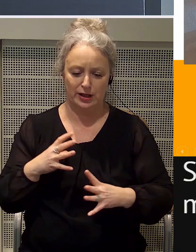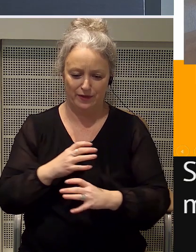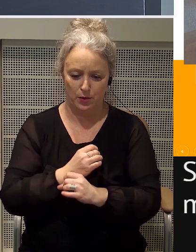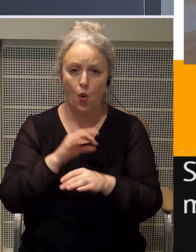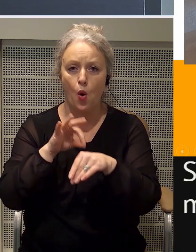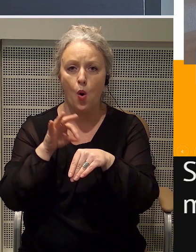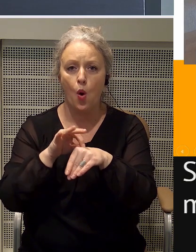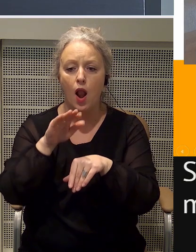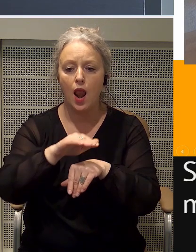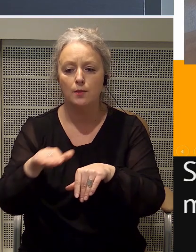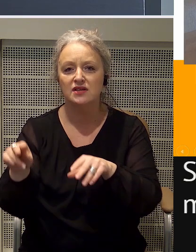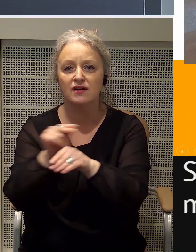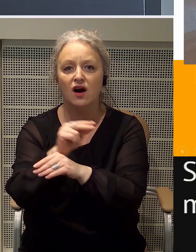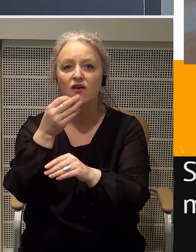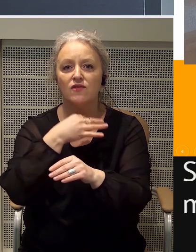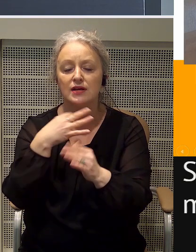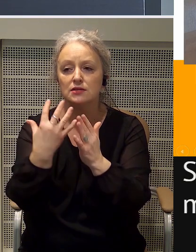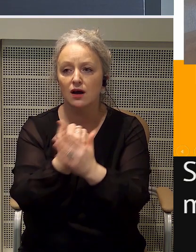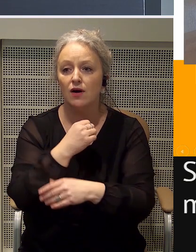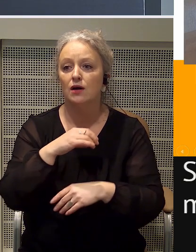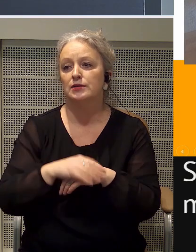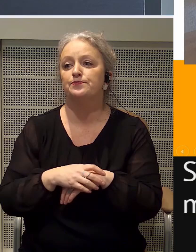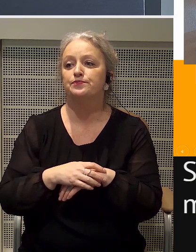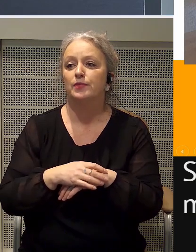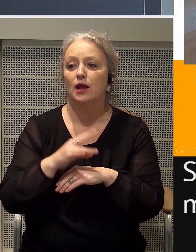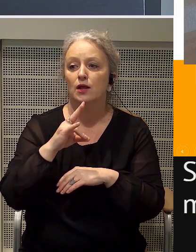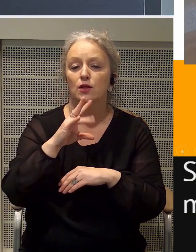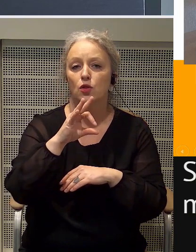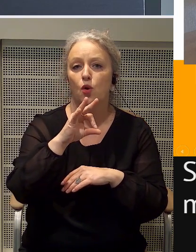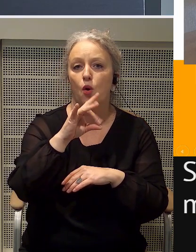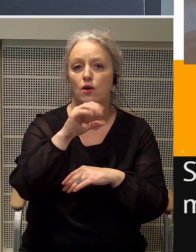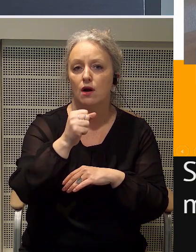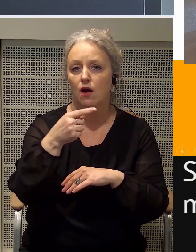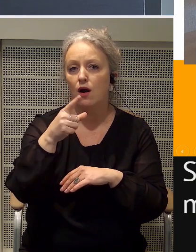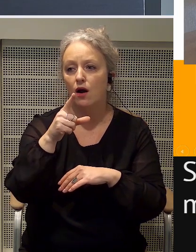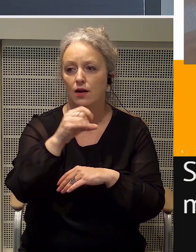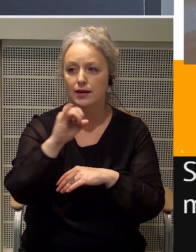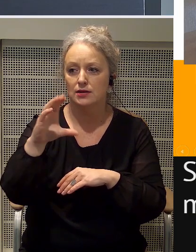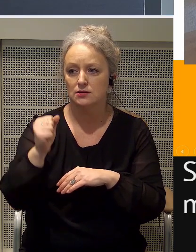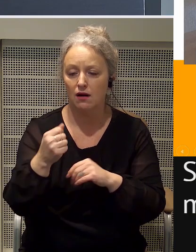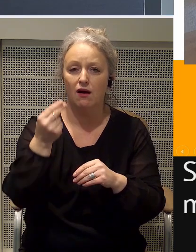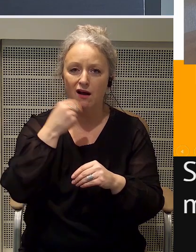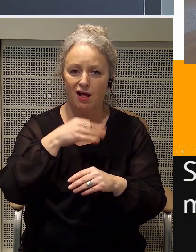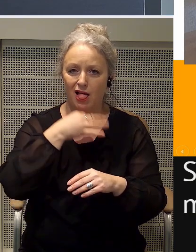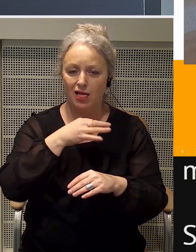And then our children receiving treatment for cystic fibrosis.